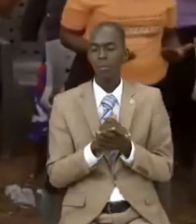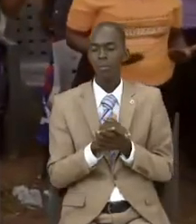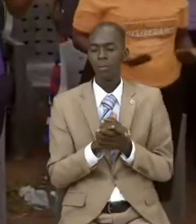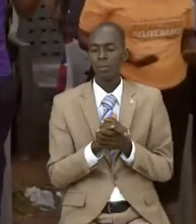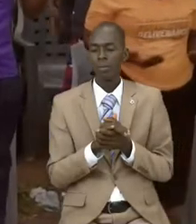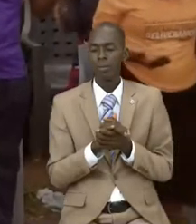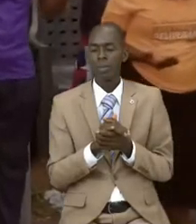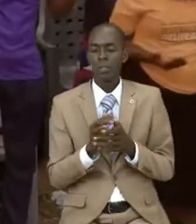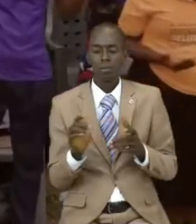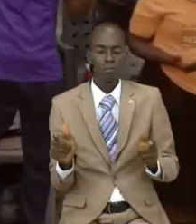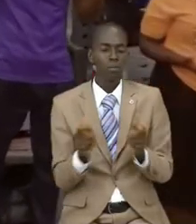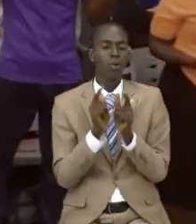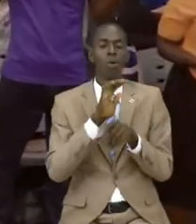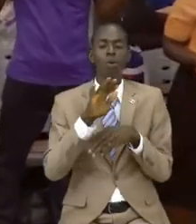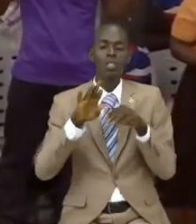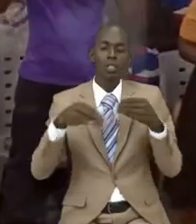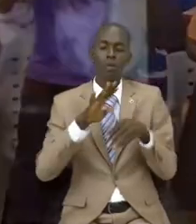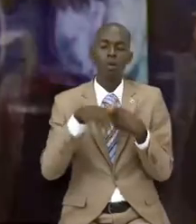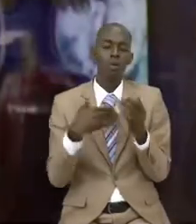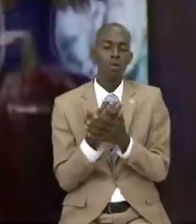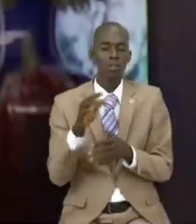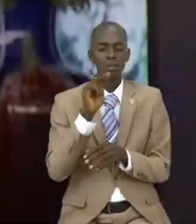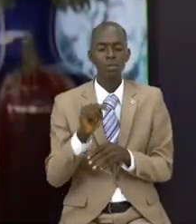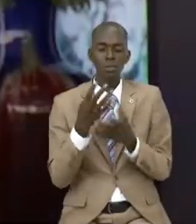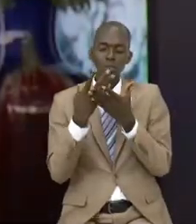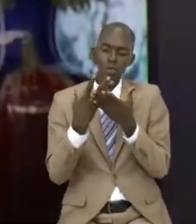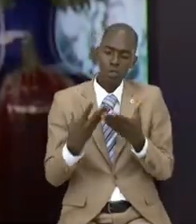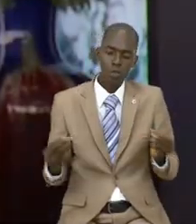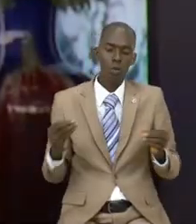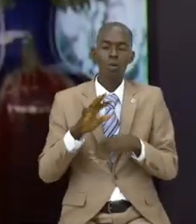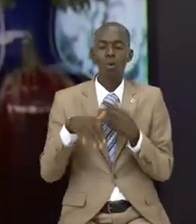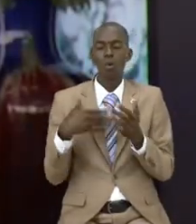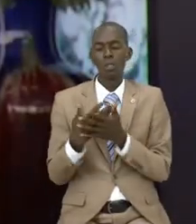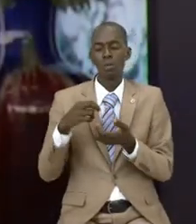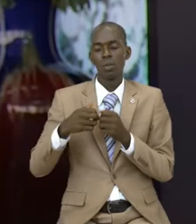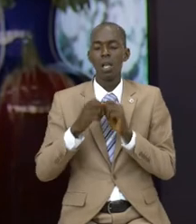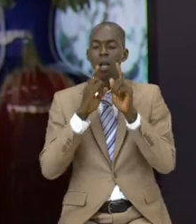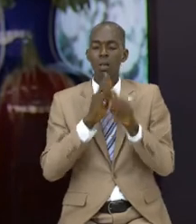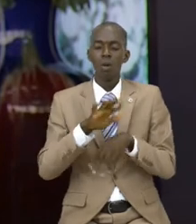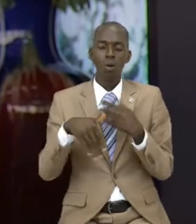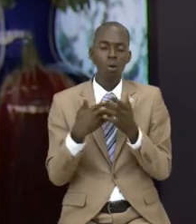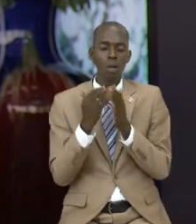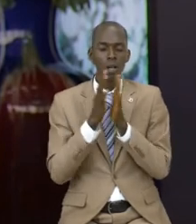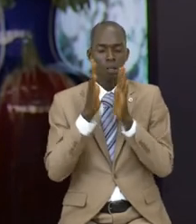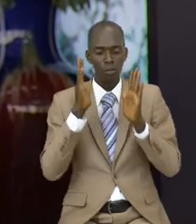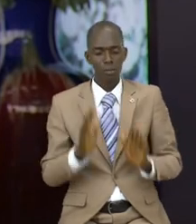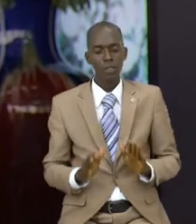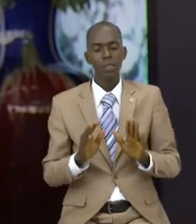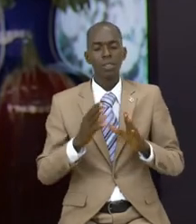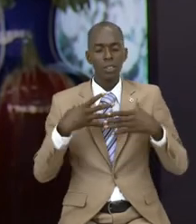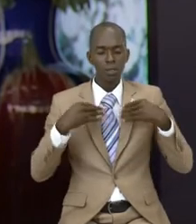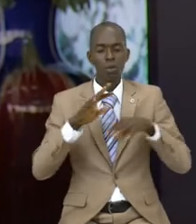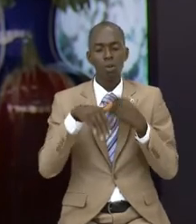Meet all their needs. Solve their problems. Heal their sicknesses. Break